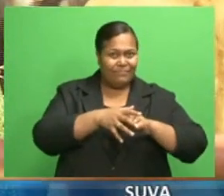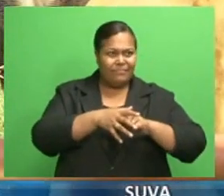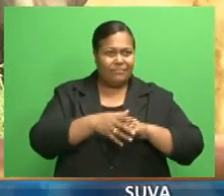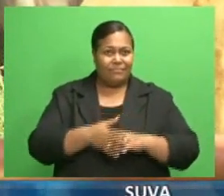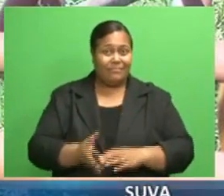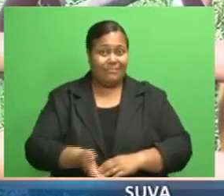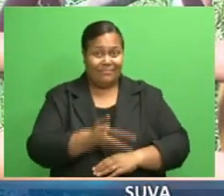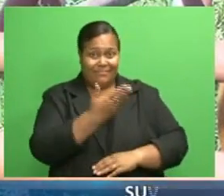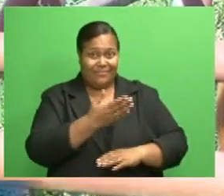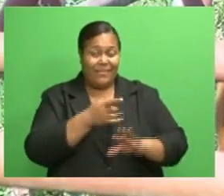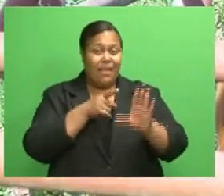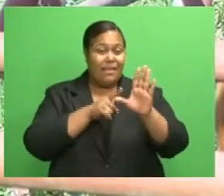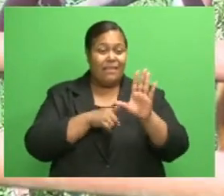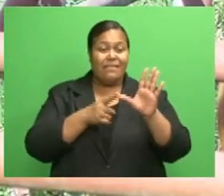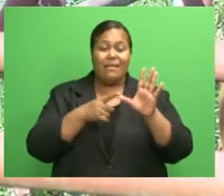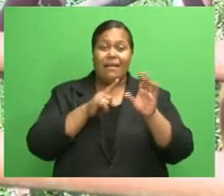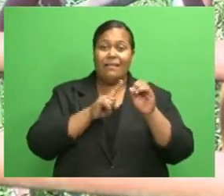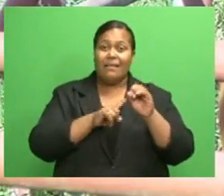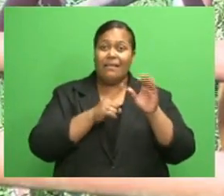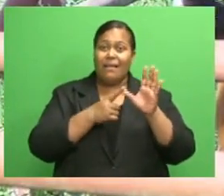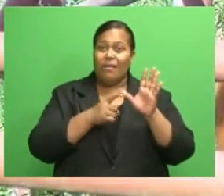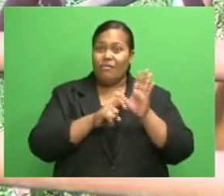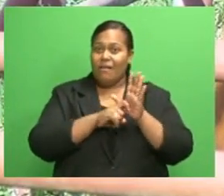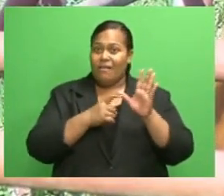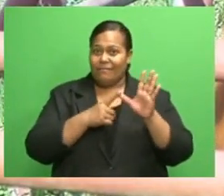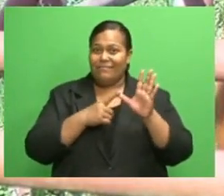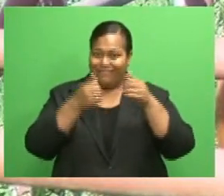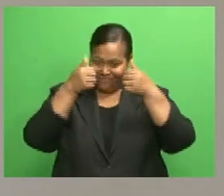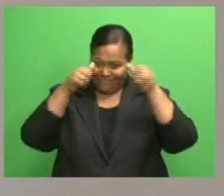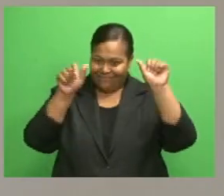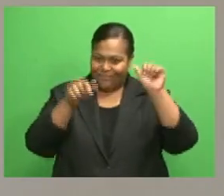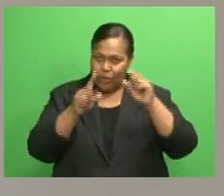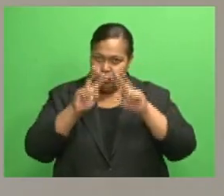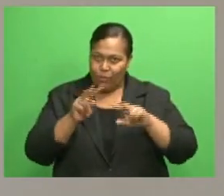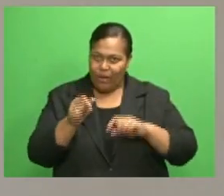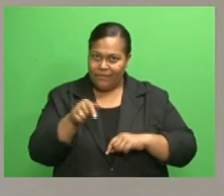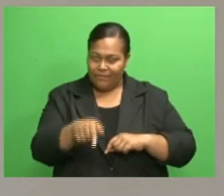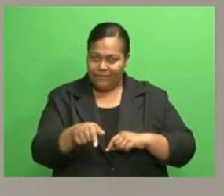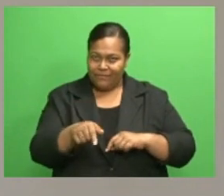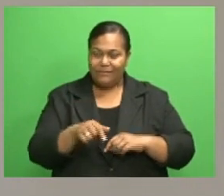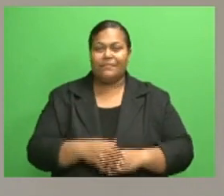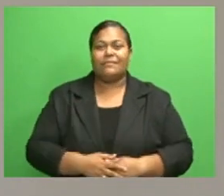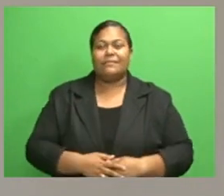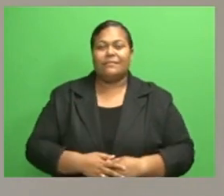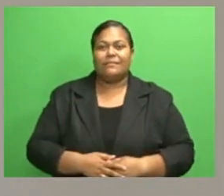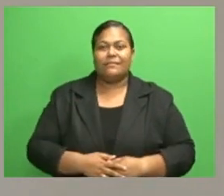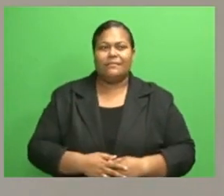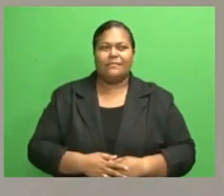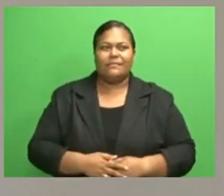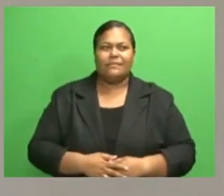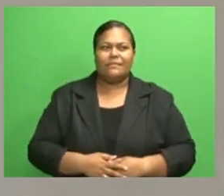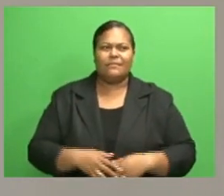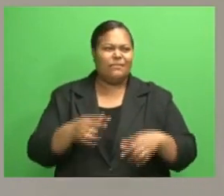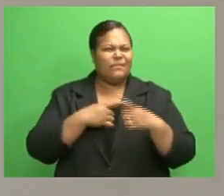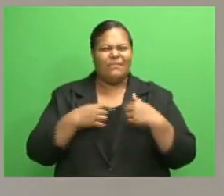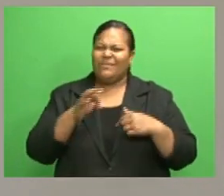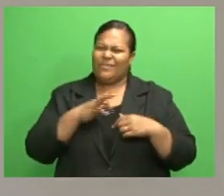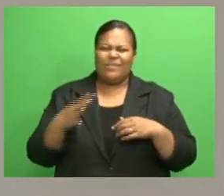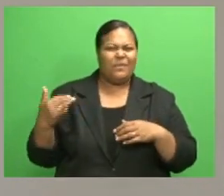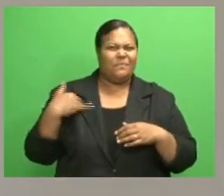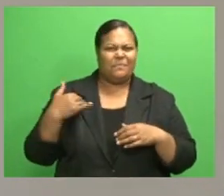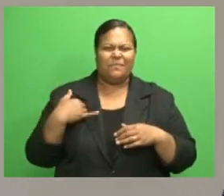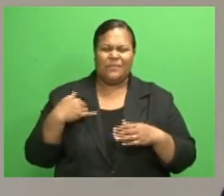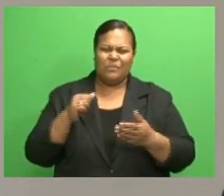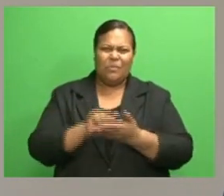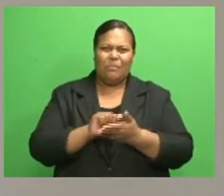Pastoral Company has retained all its staff. We haven't had the impact to the extent that it will start to actually affect our